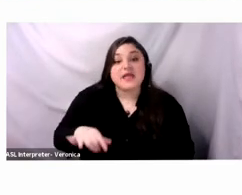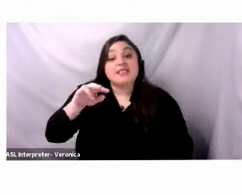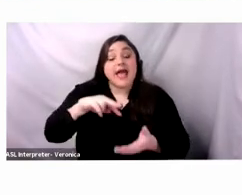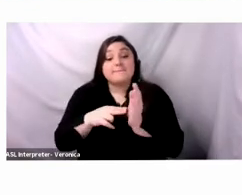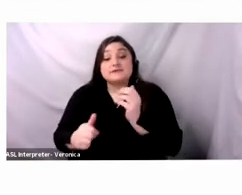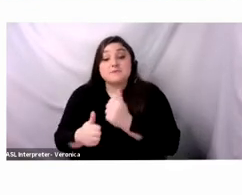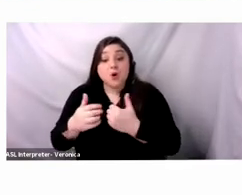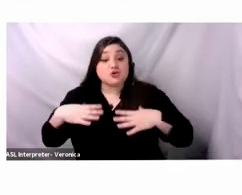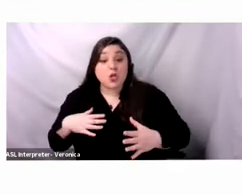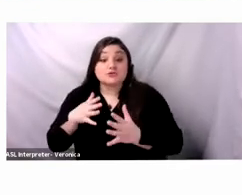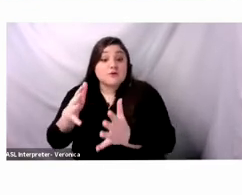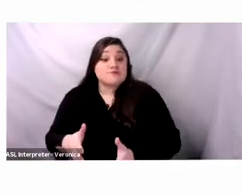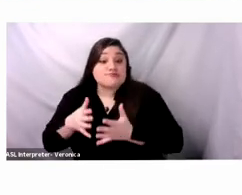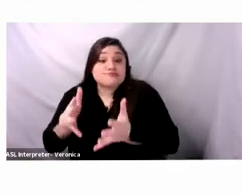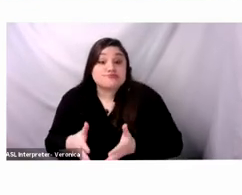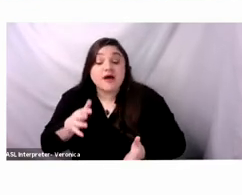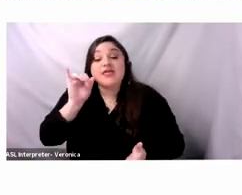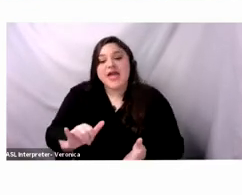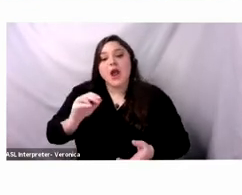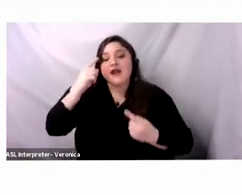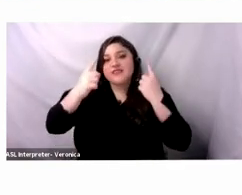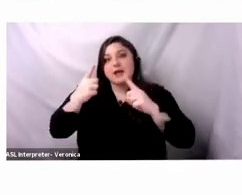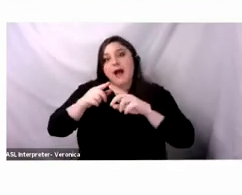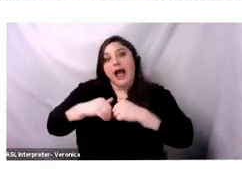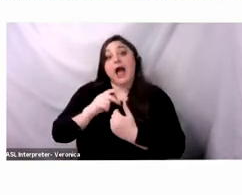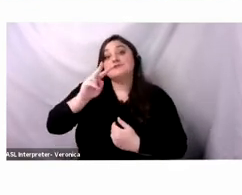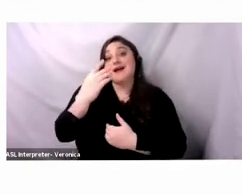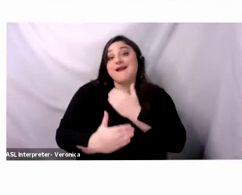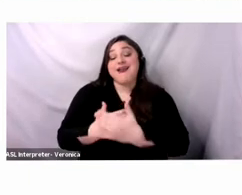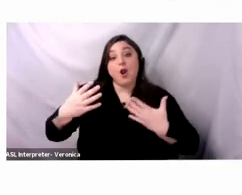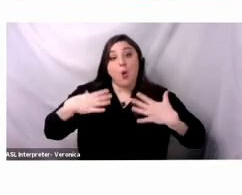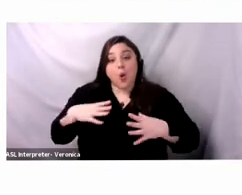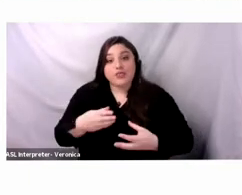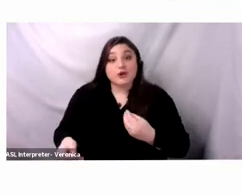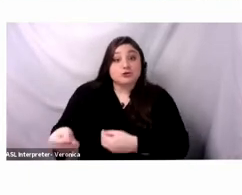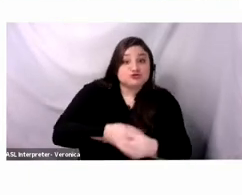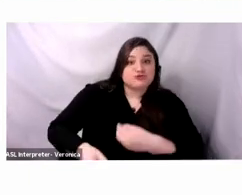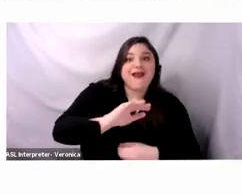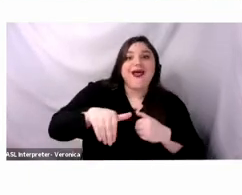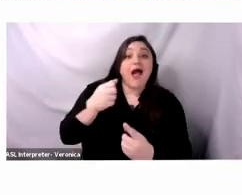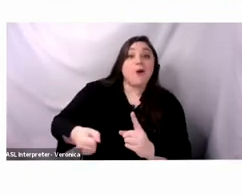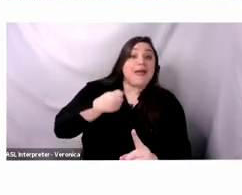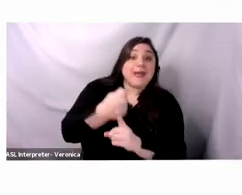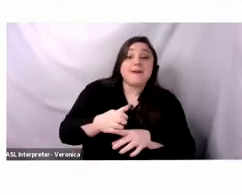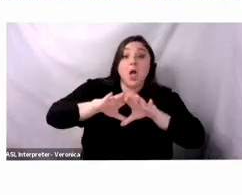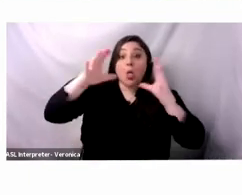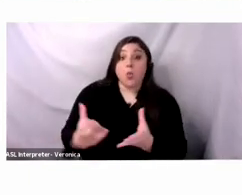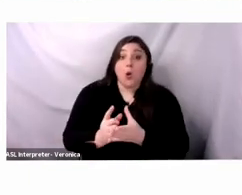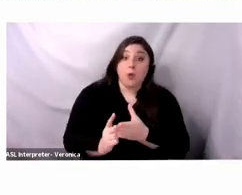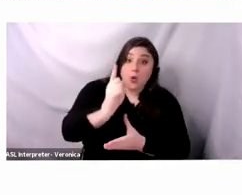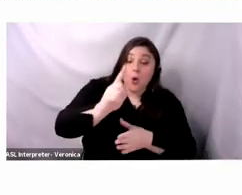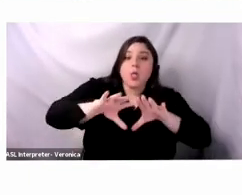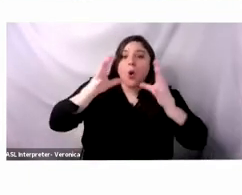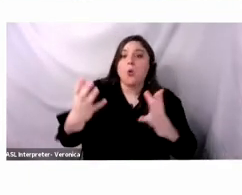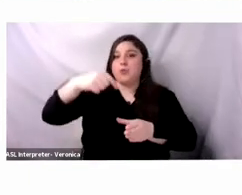laying bare the ways that the secondhand clothing trade has shaped relations between the global North and the global South. Because I'm from the United States and